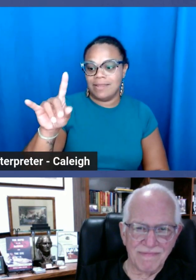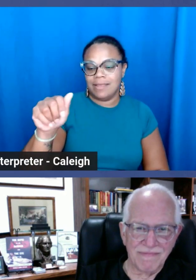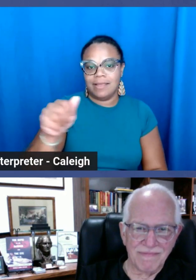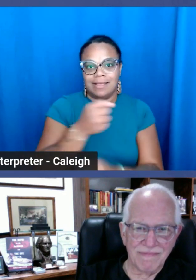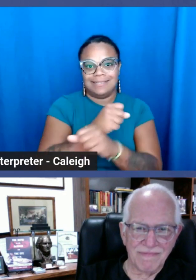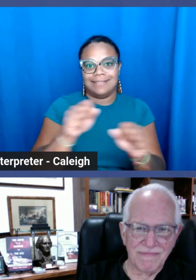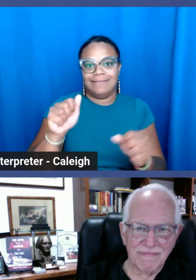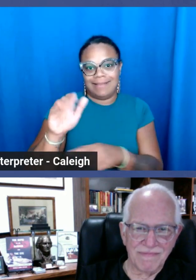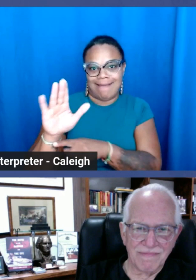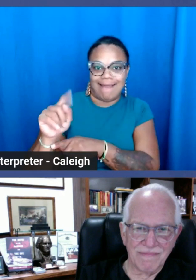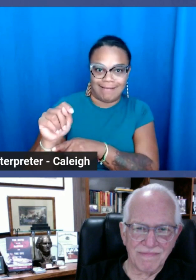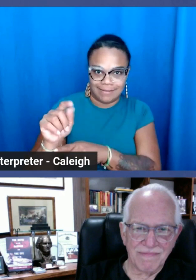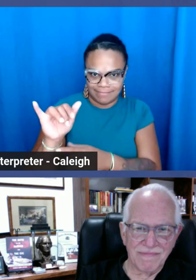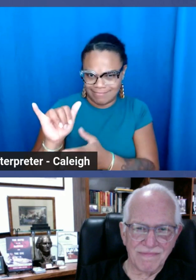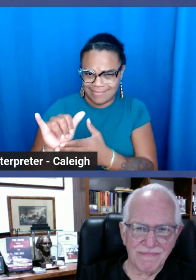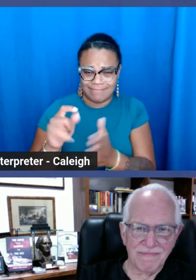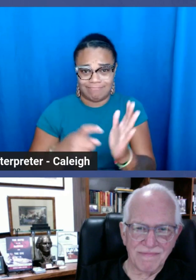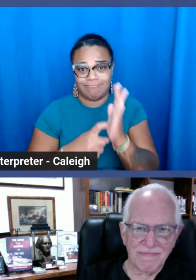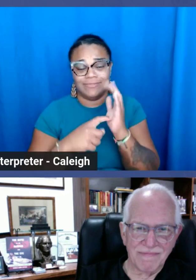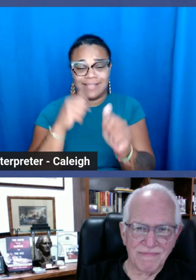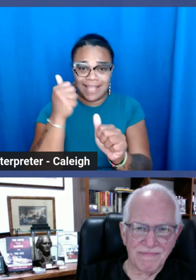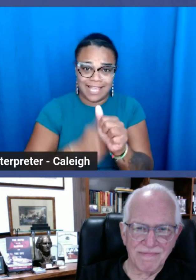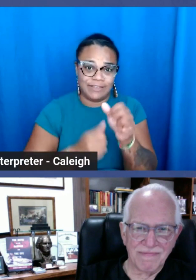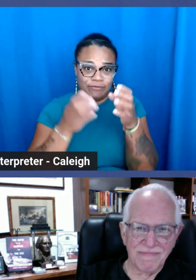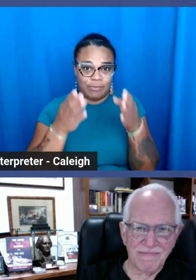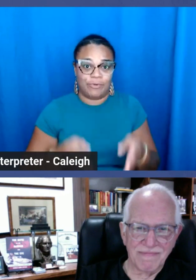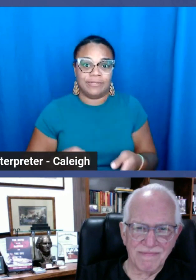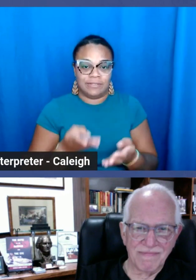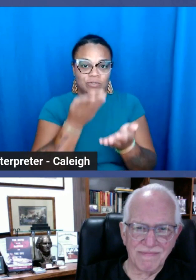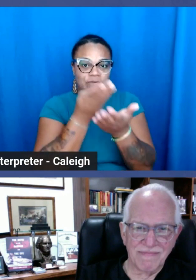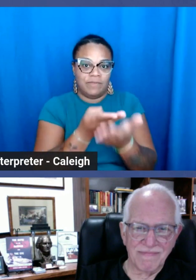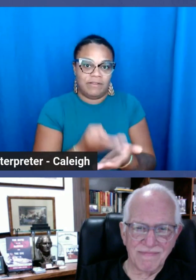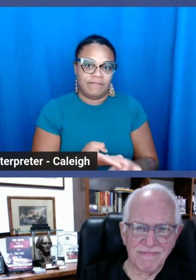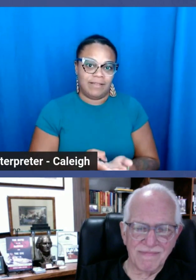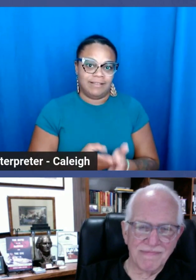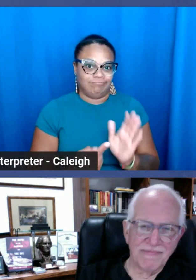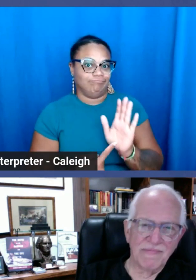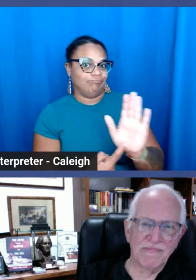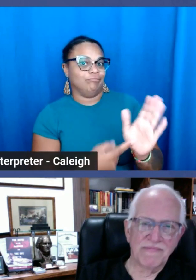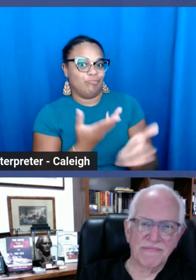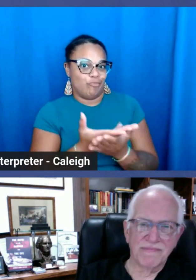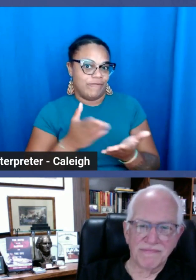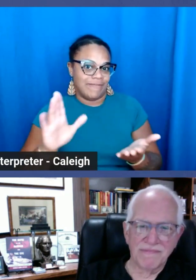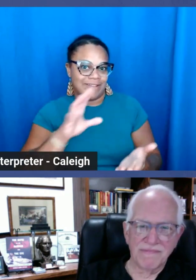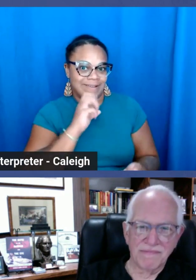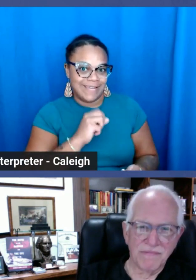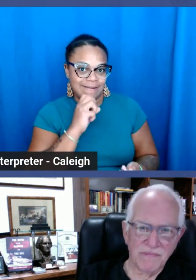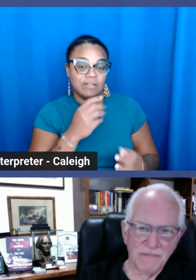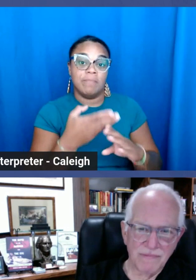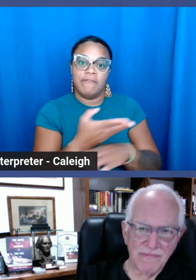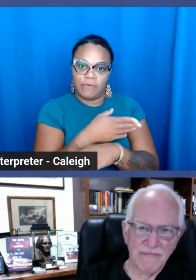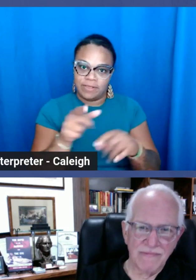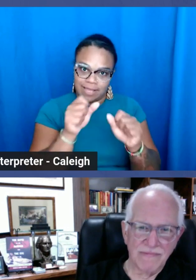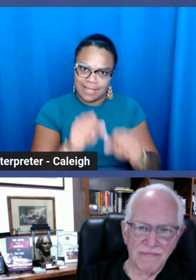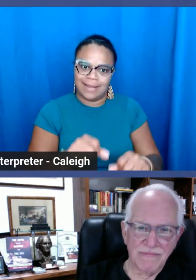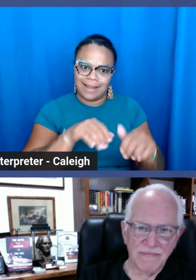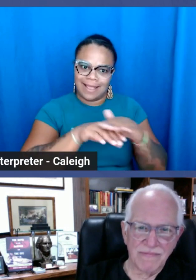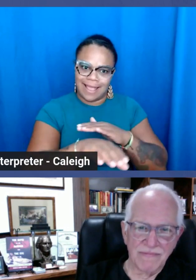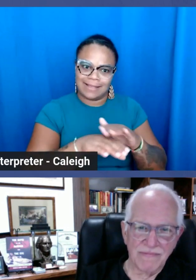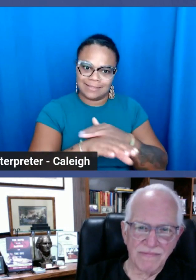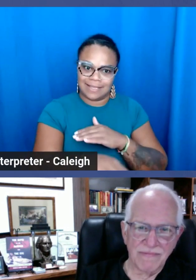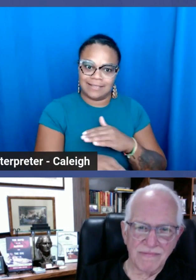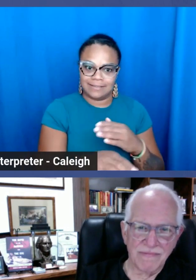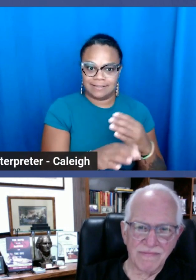And that requires every person to verify their age before they can access